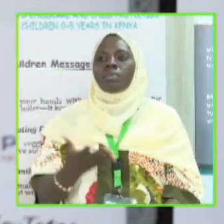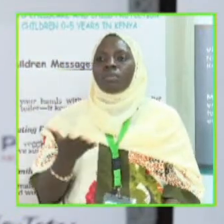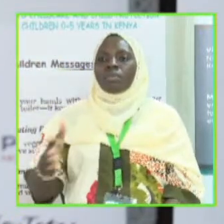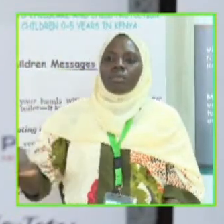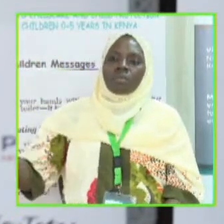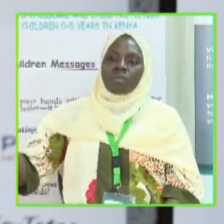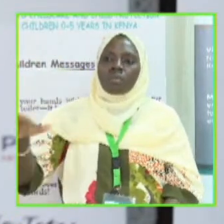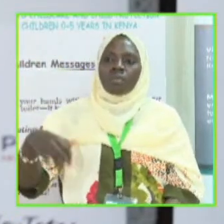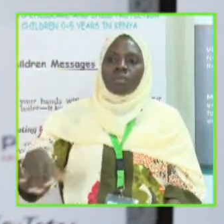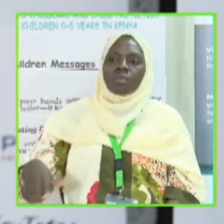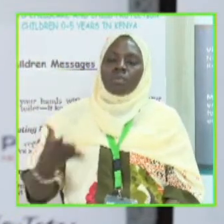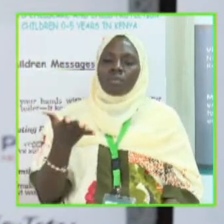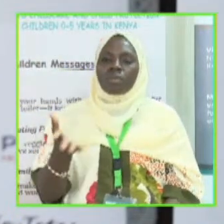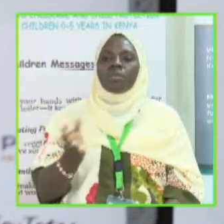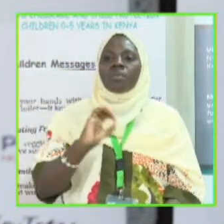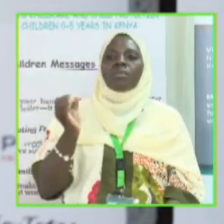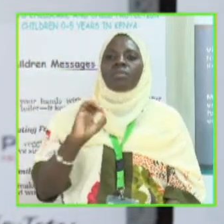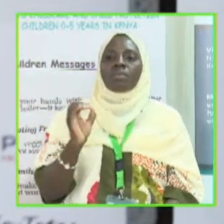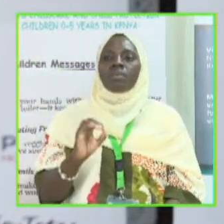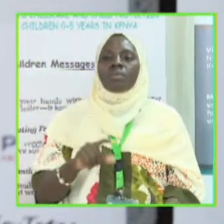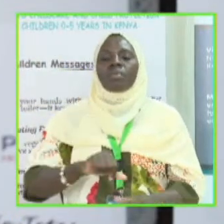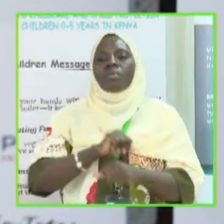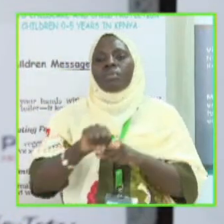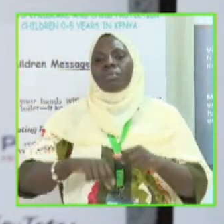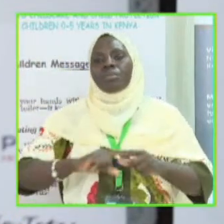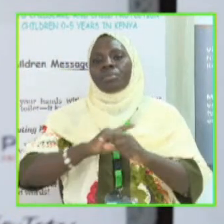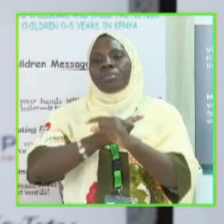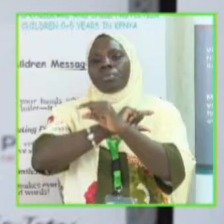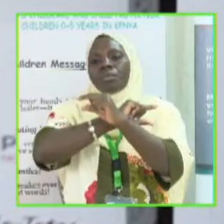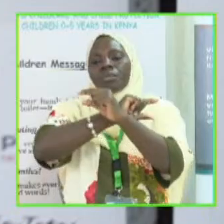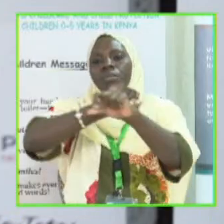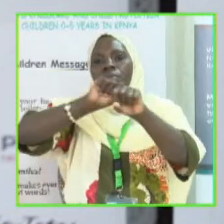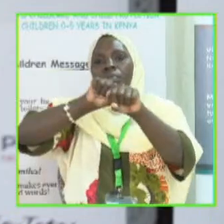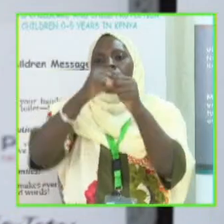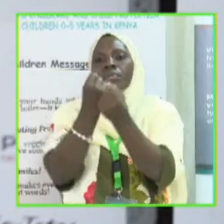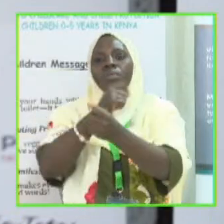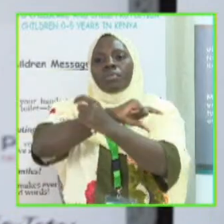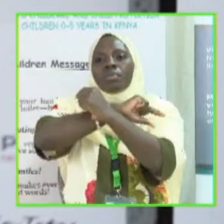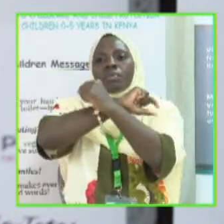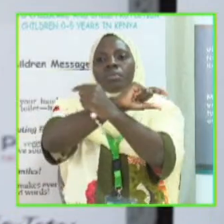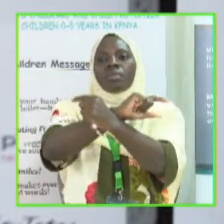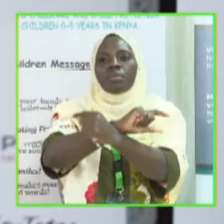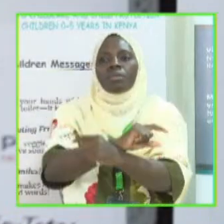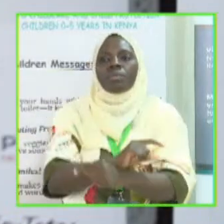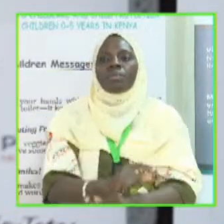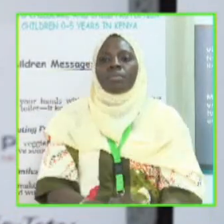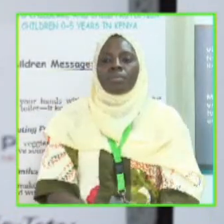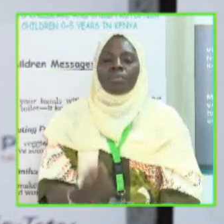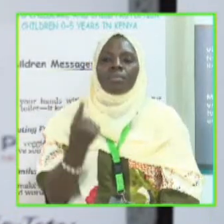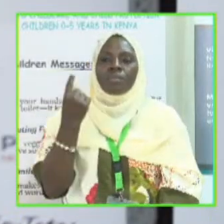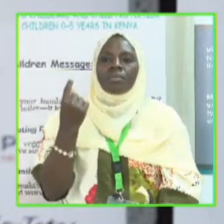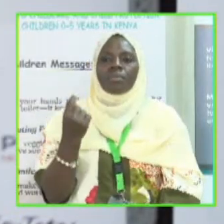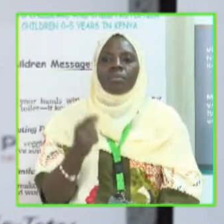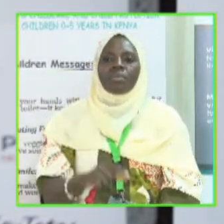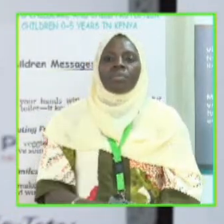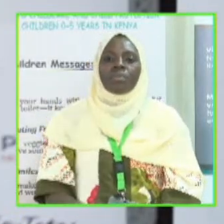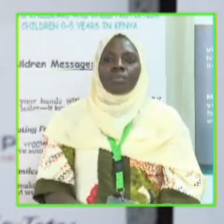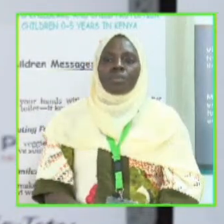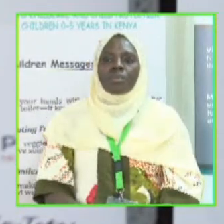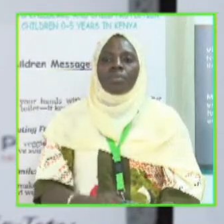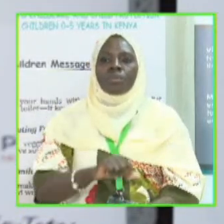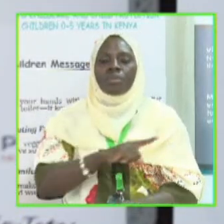missing. And finally, on safety and security, there is less attention in multi-sectoral and